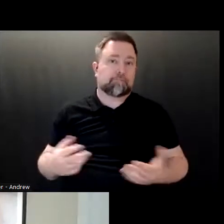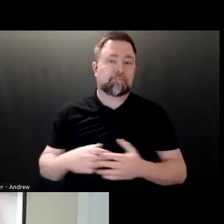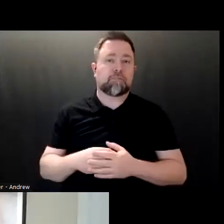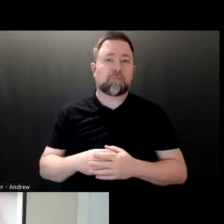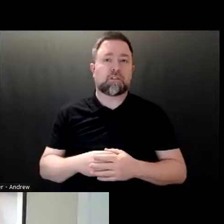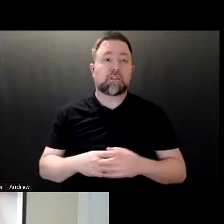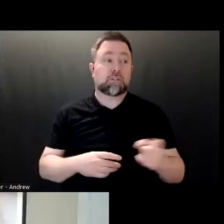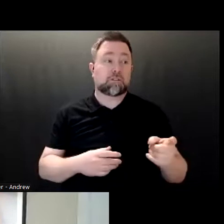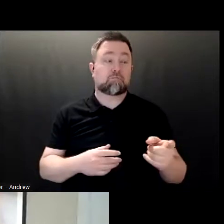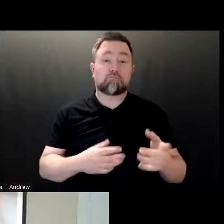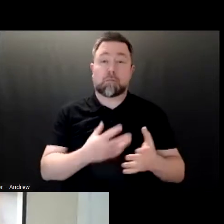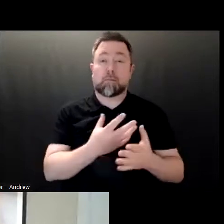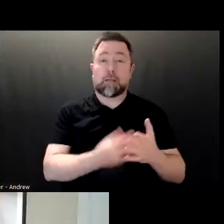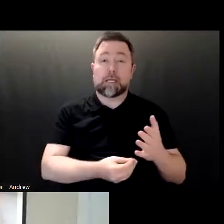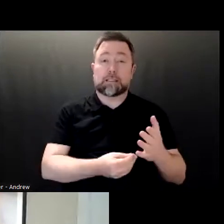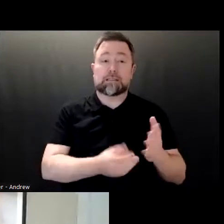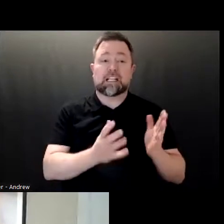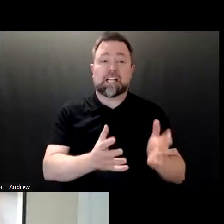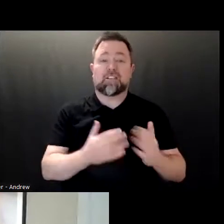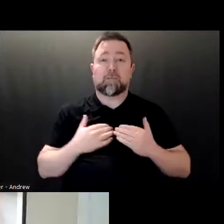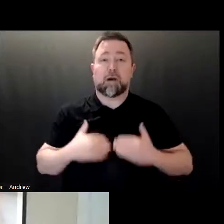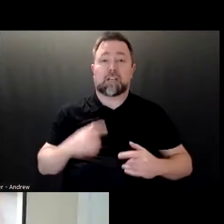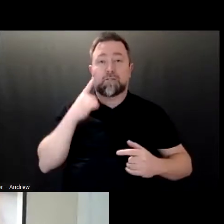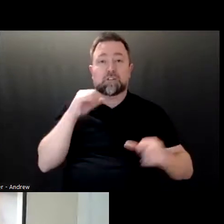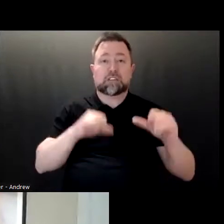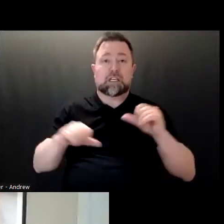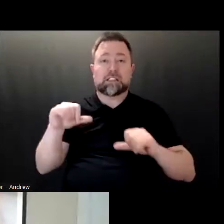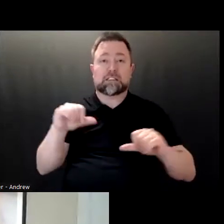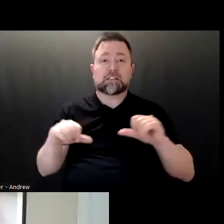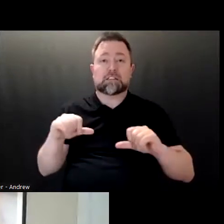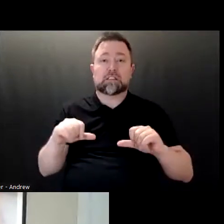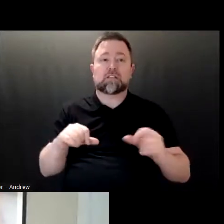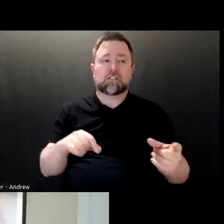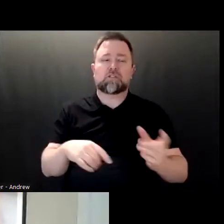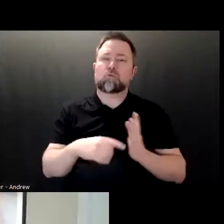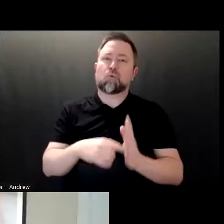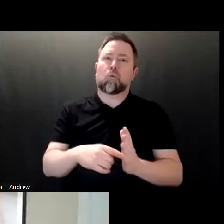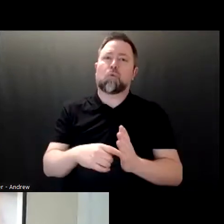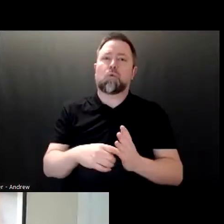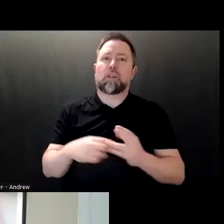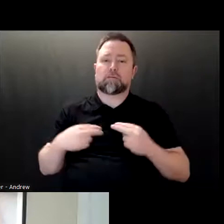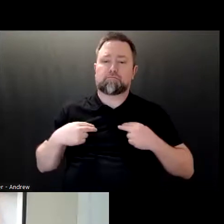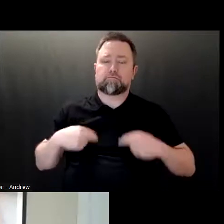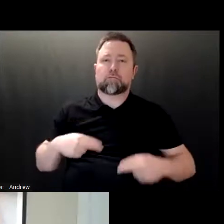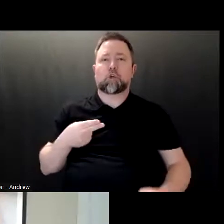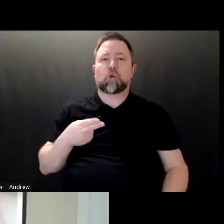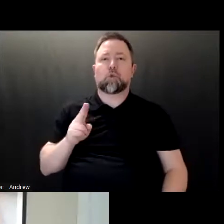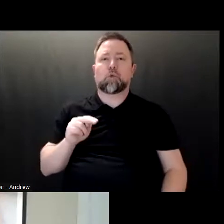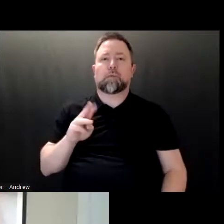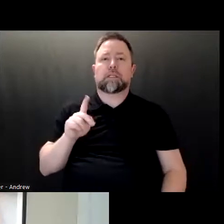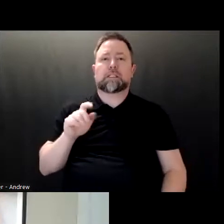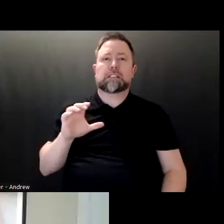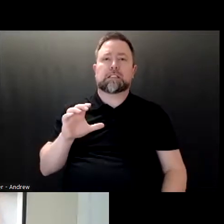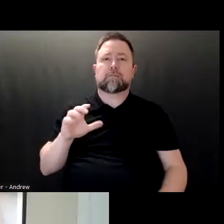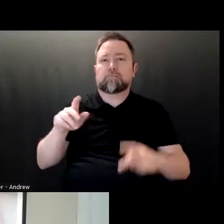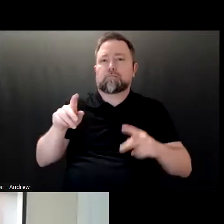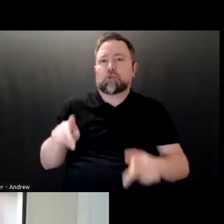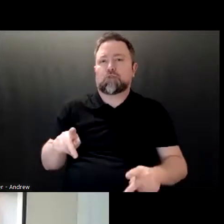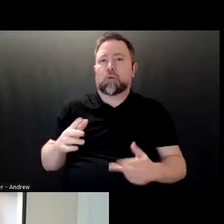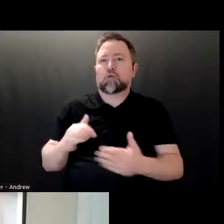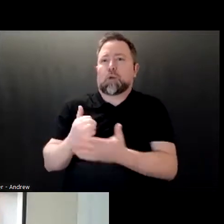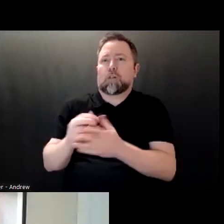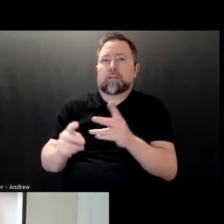planning process. The room I am sitting in, these are some images of some of the virtual programs and offsite exhibitions that